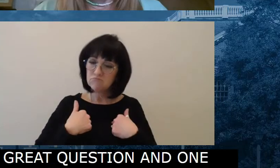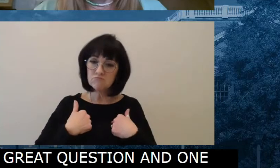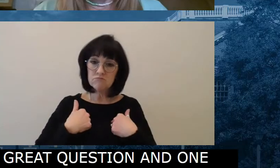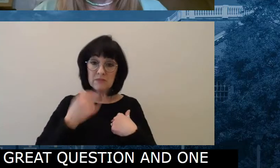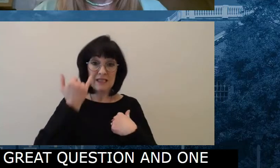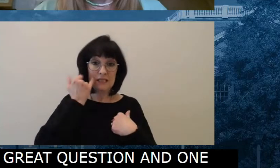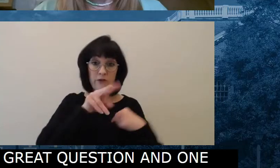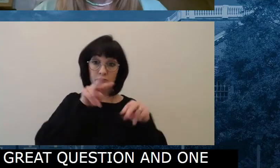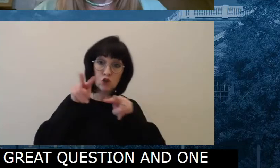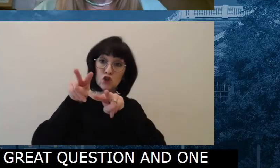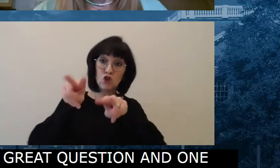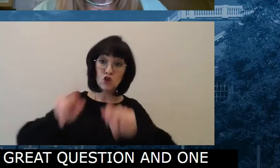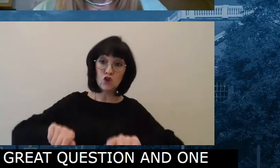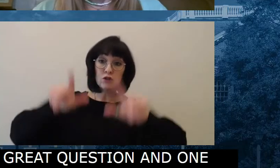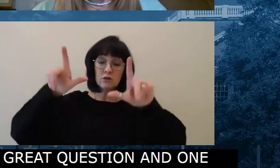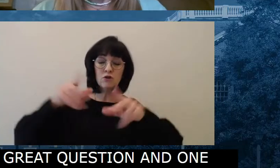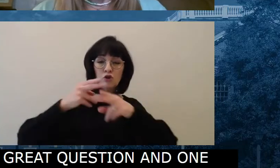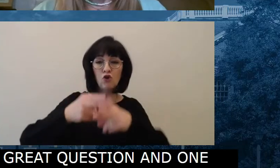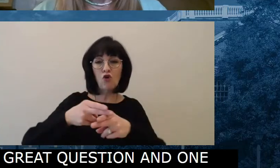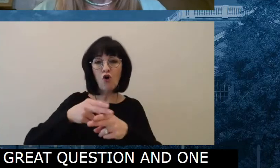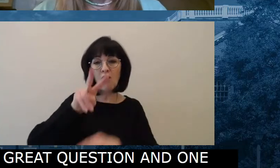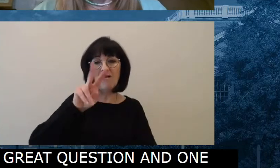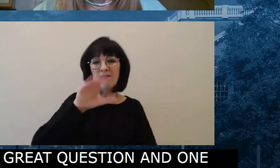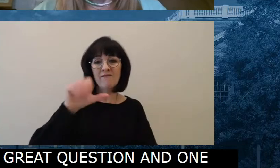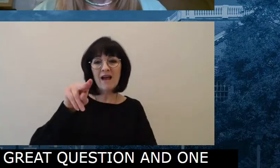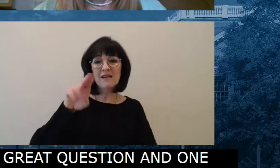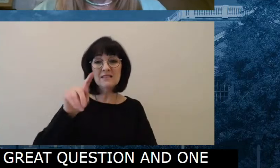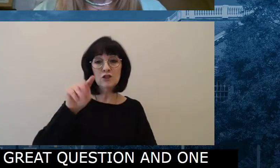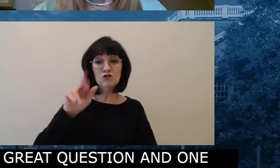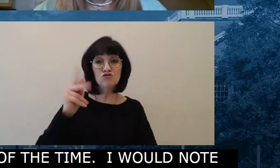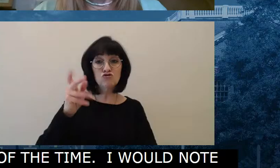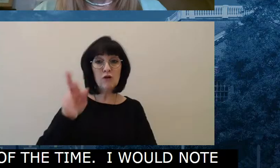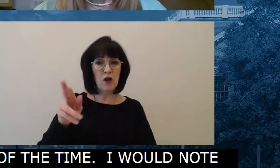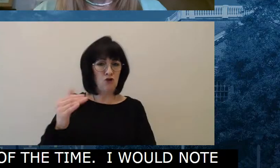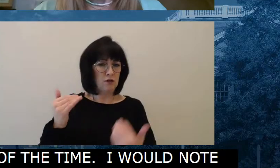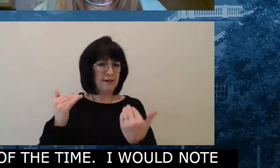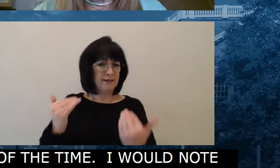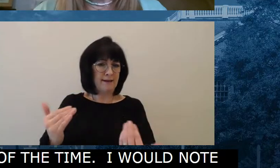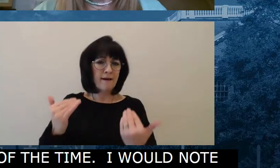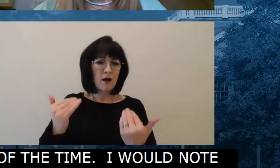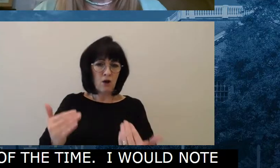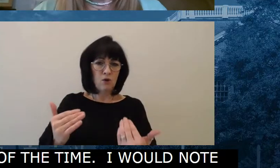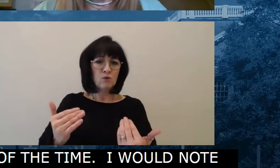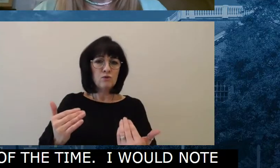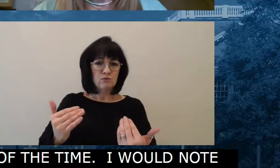the vaccine tracker, we're into double digits with